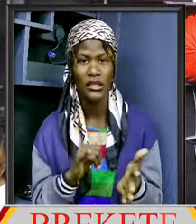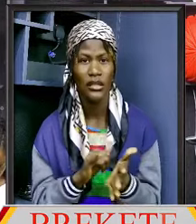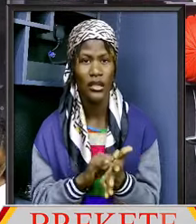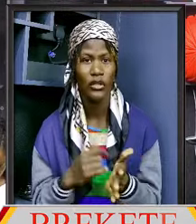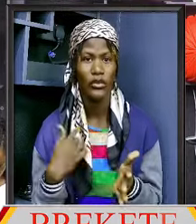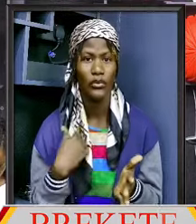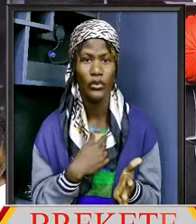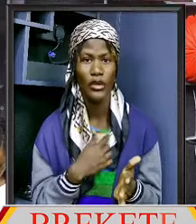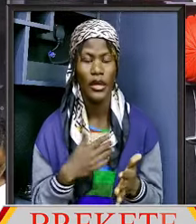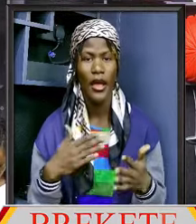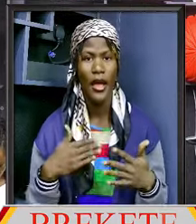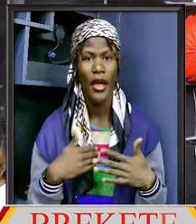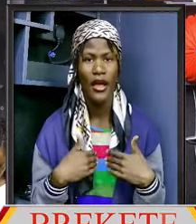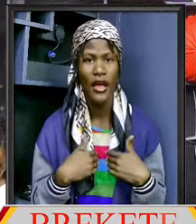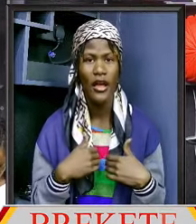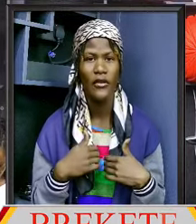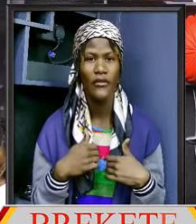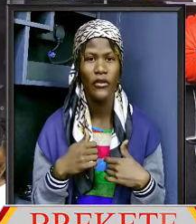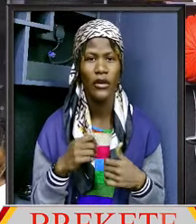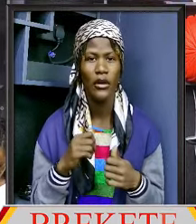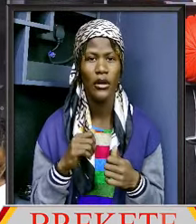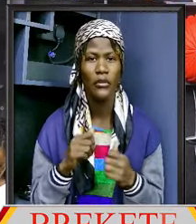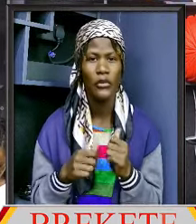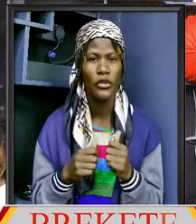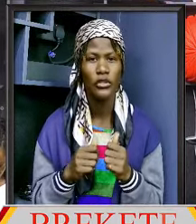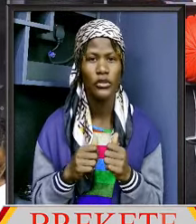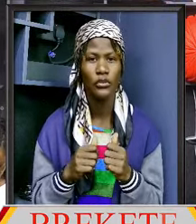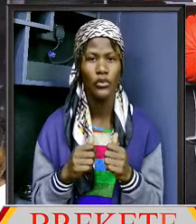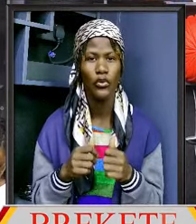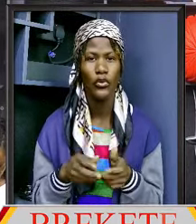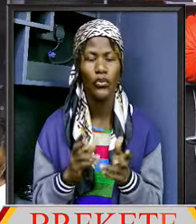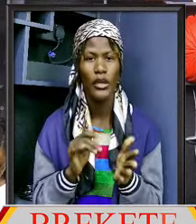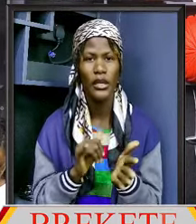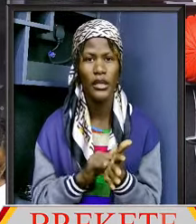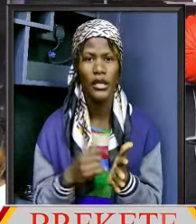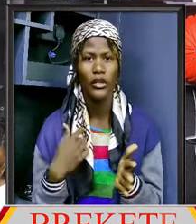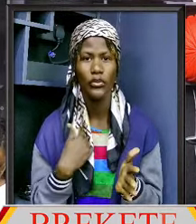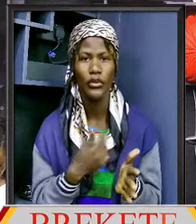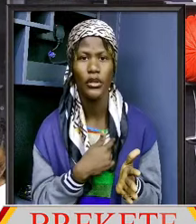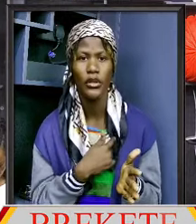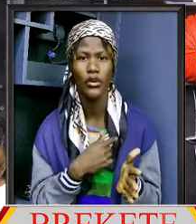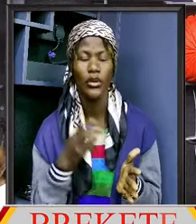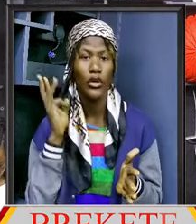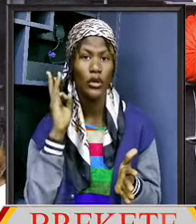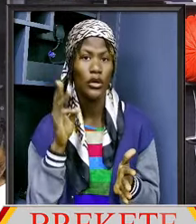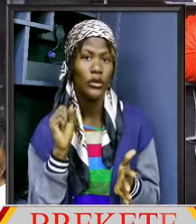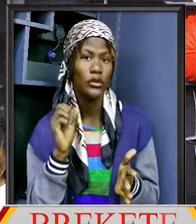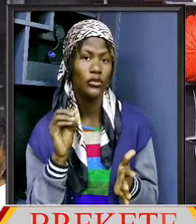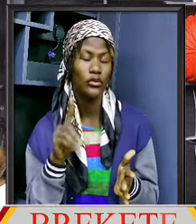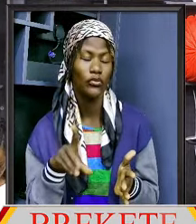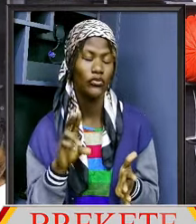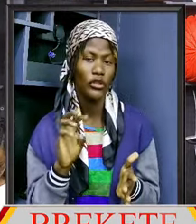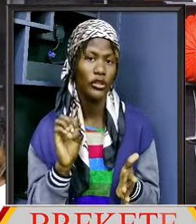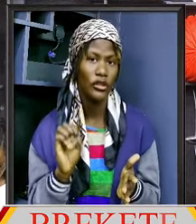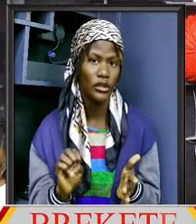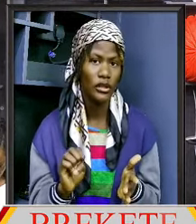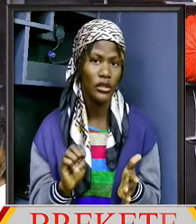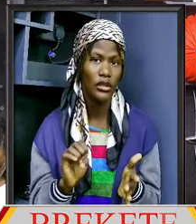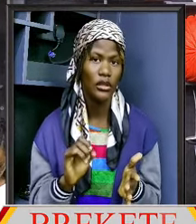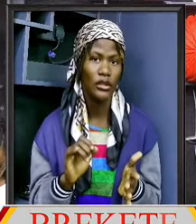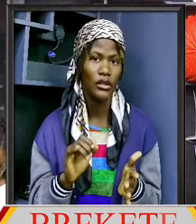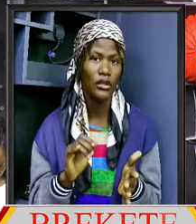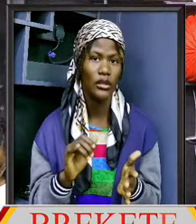of maybe solving it behind the scene, behind the camera, then we'll fit take that case on